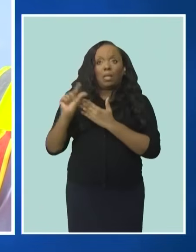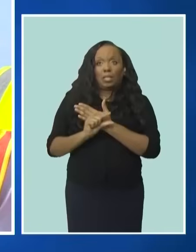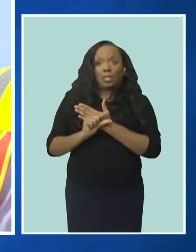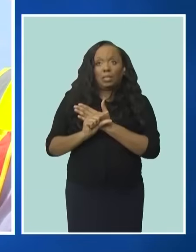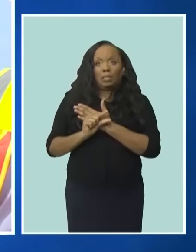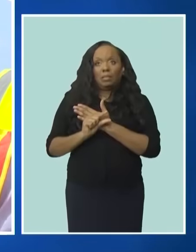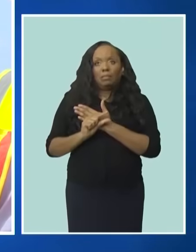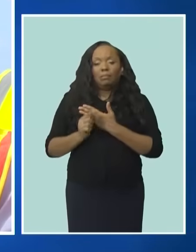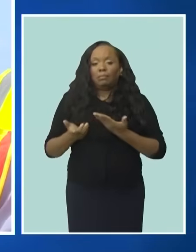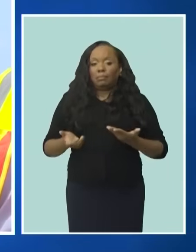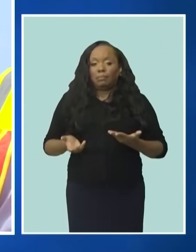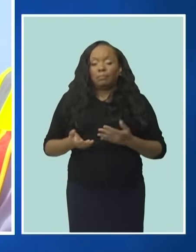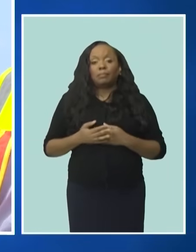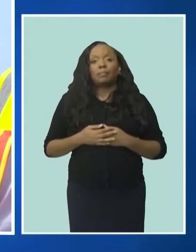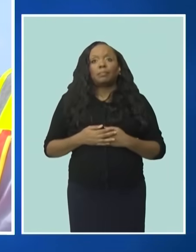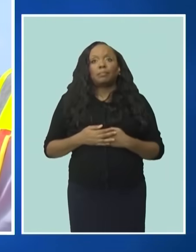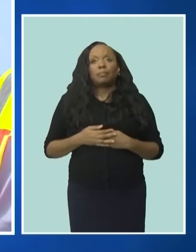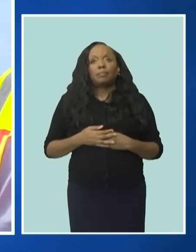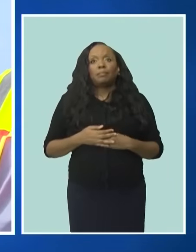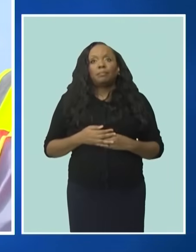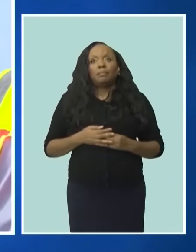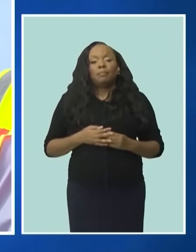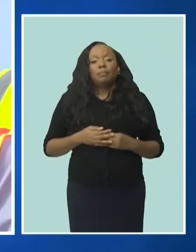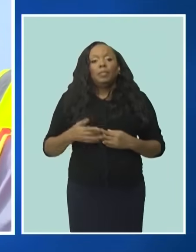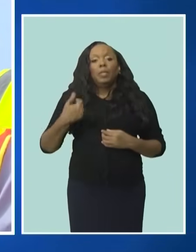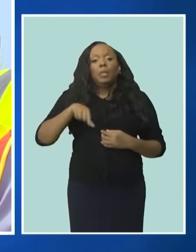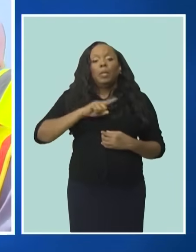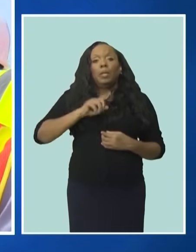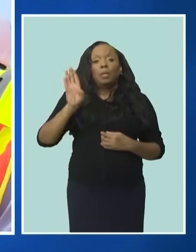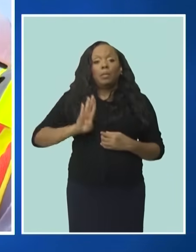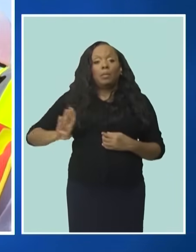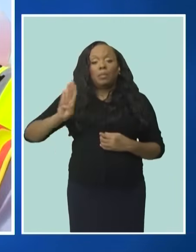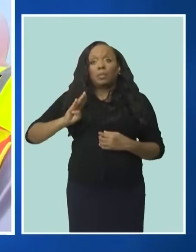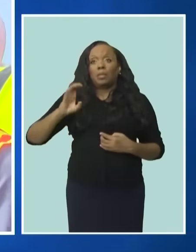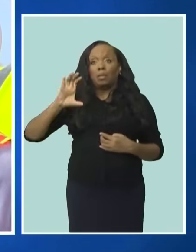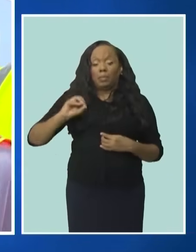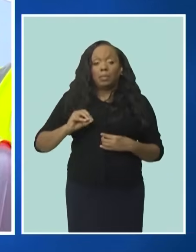Again, we are a Barbadian company. We understand,